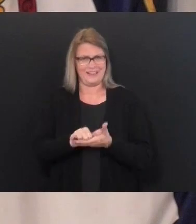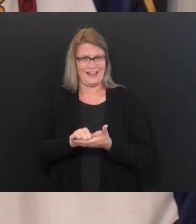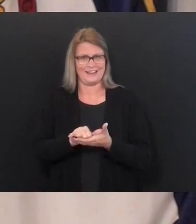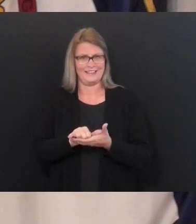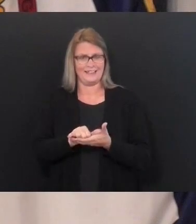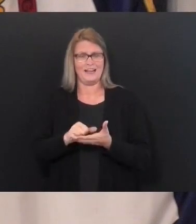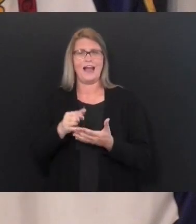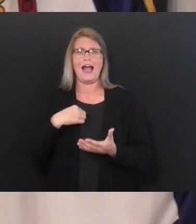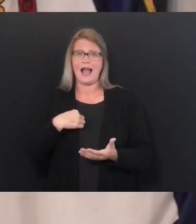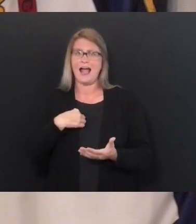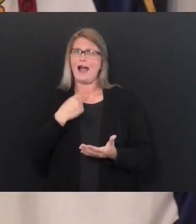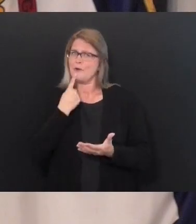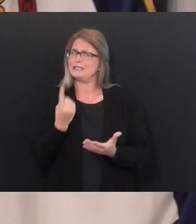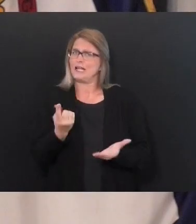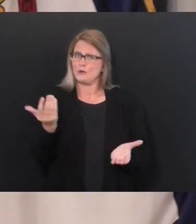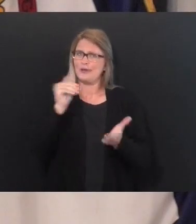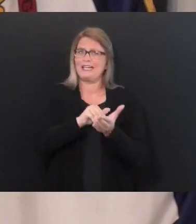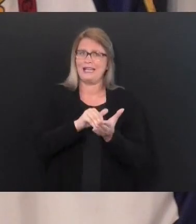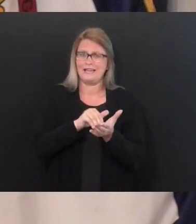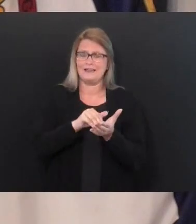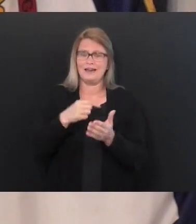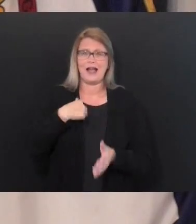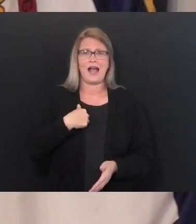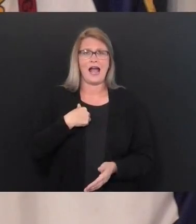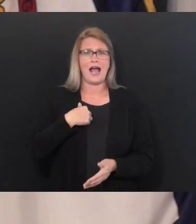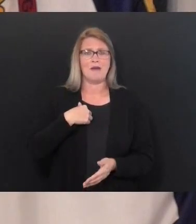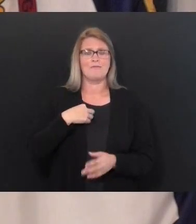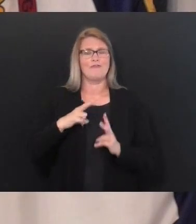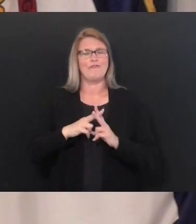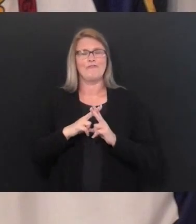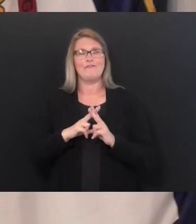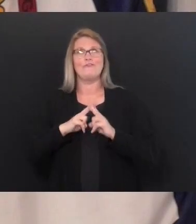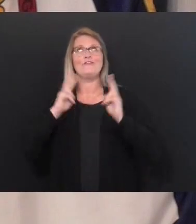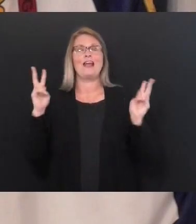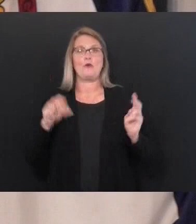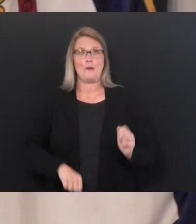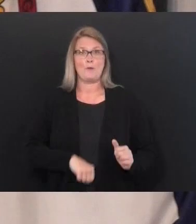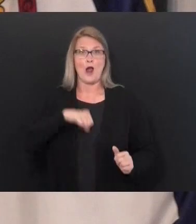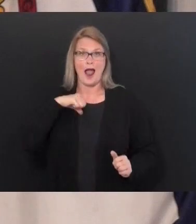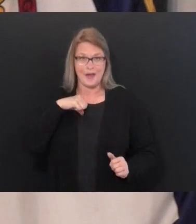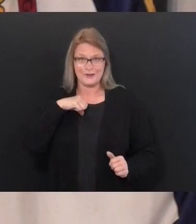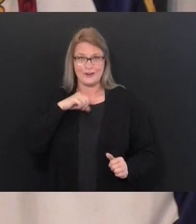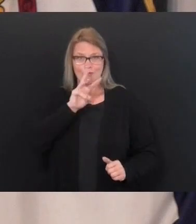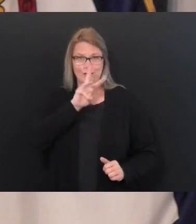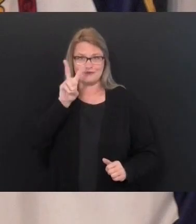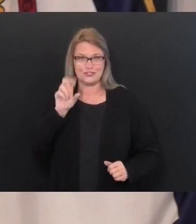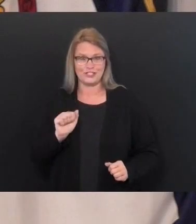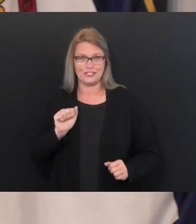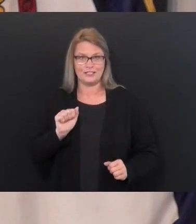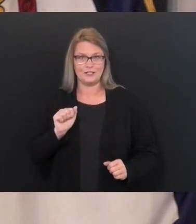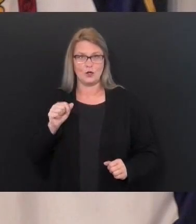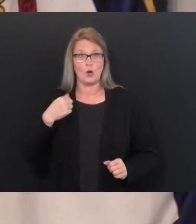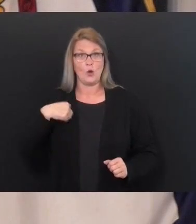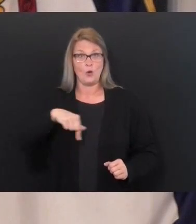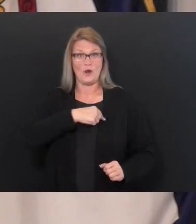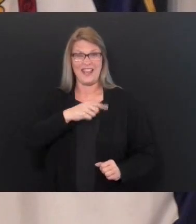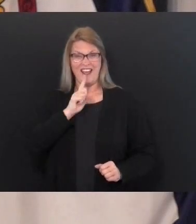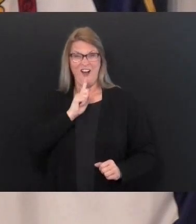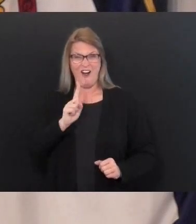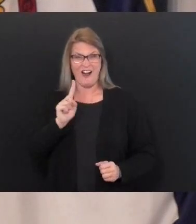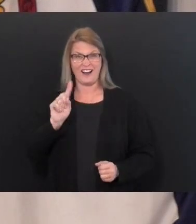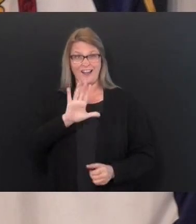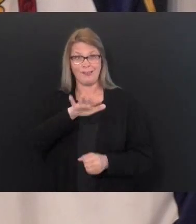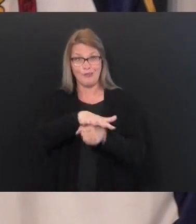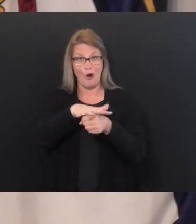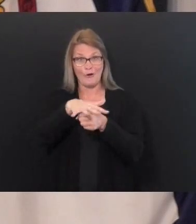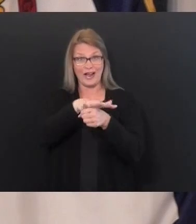I want to say it just again because I could never be more proud. Where is West Virginia located? It's